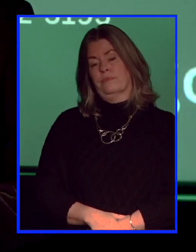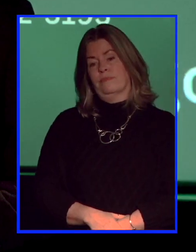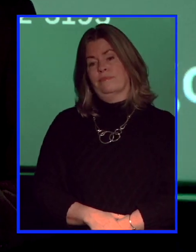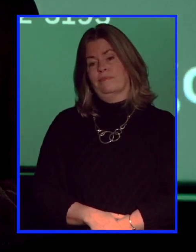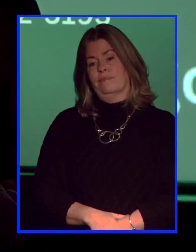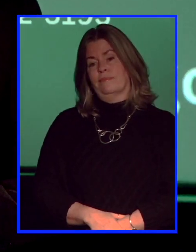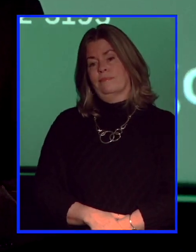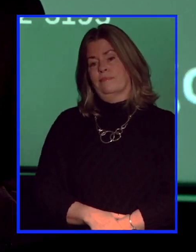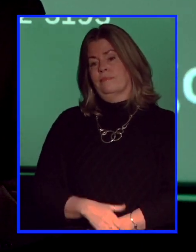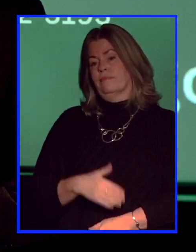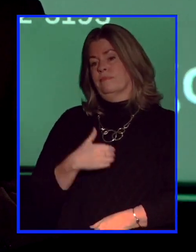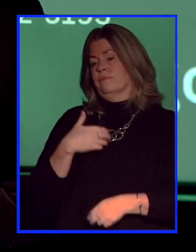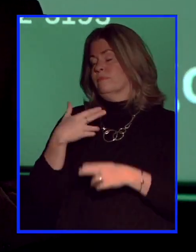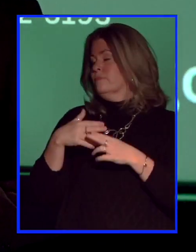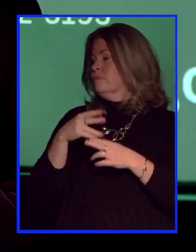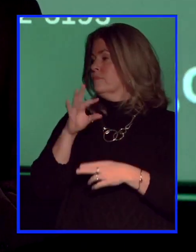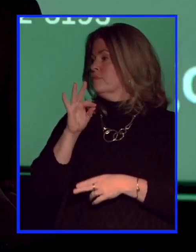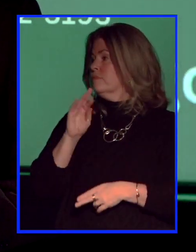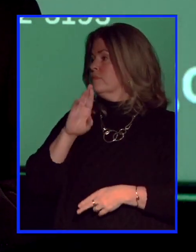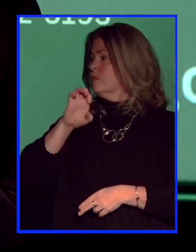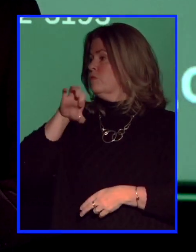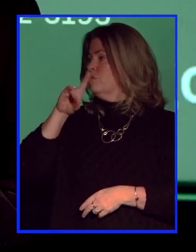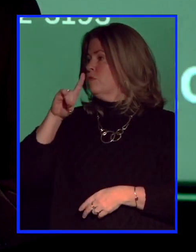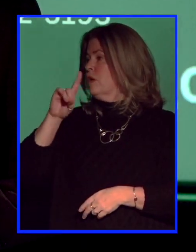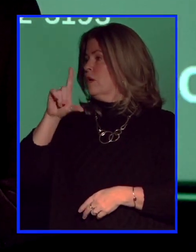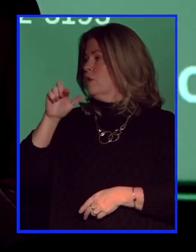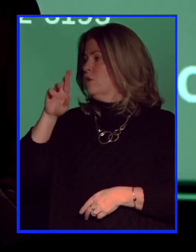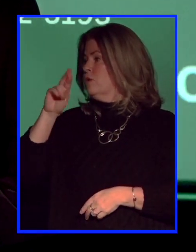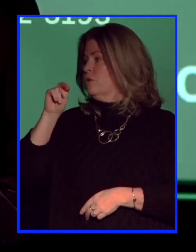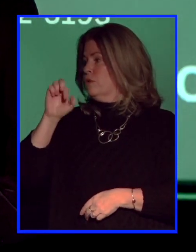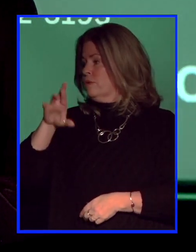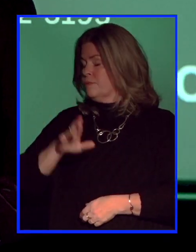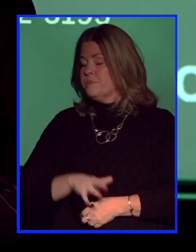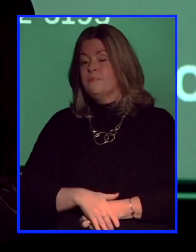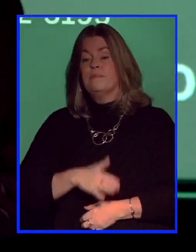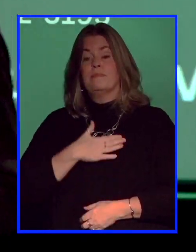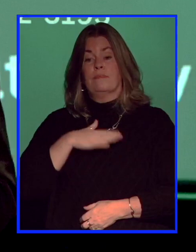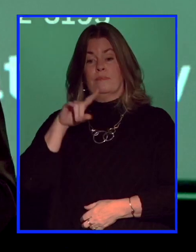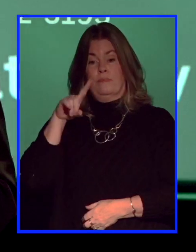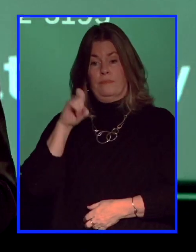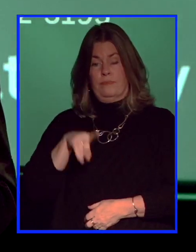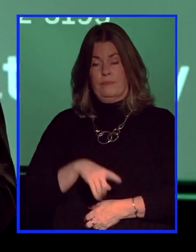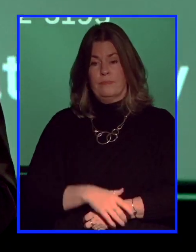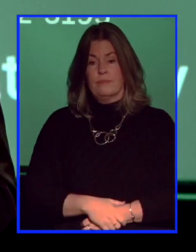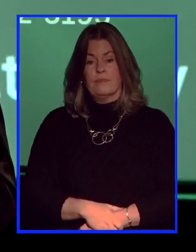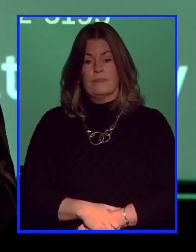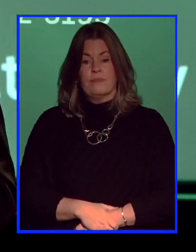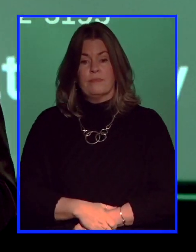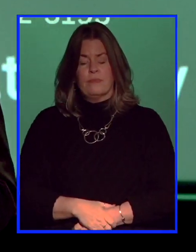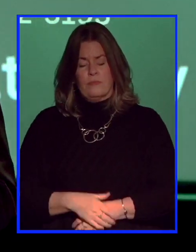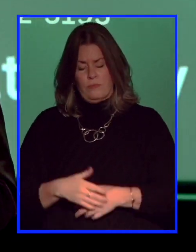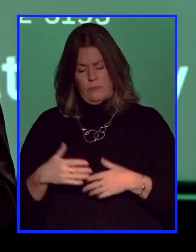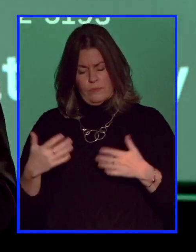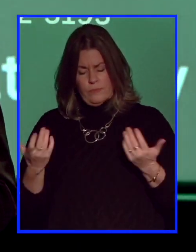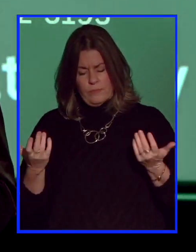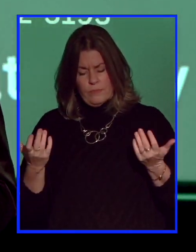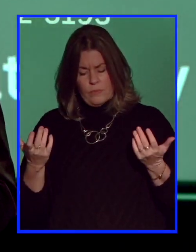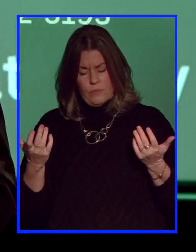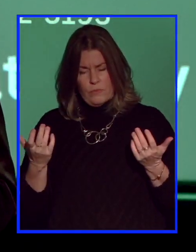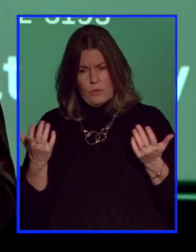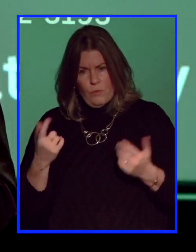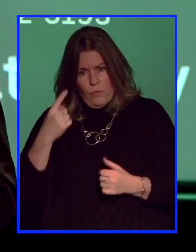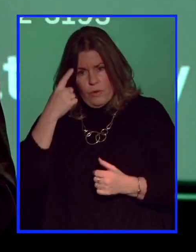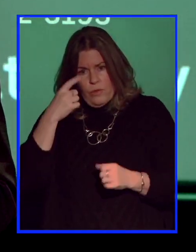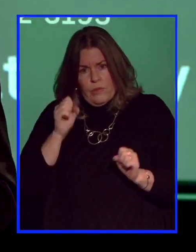Hi, my name is Fred Lerner. My question is this. What do you think can be done